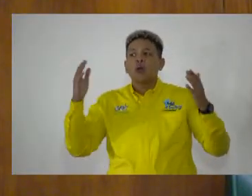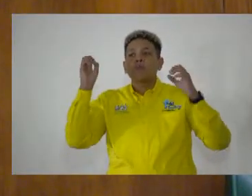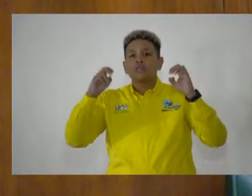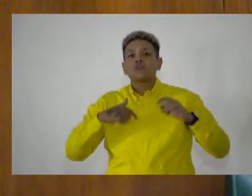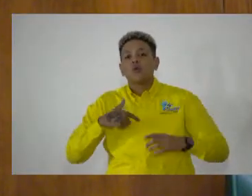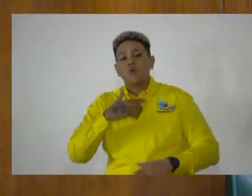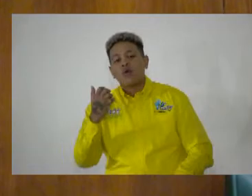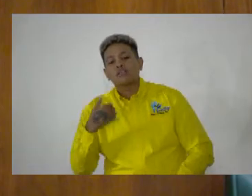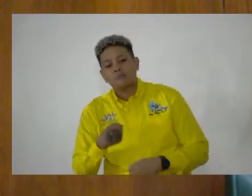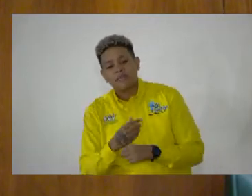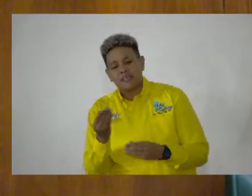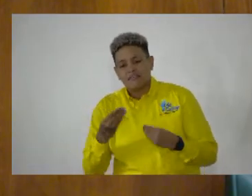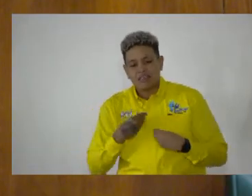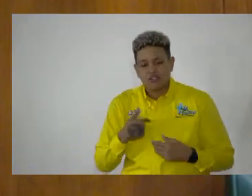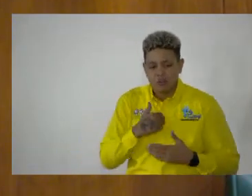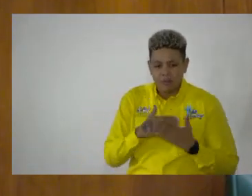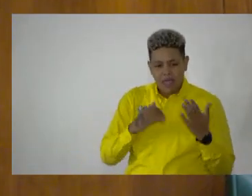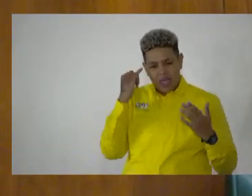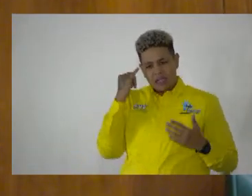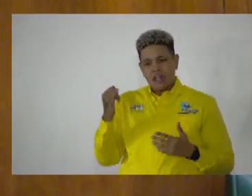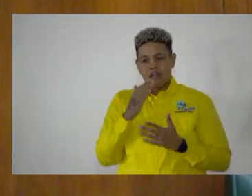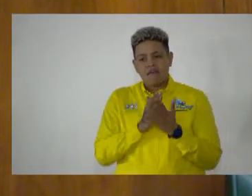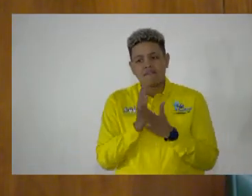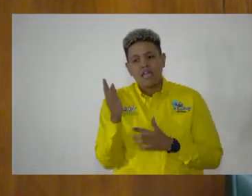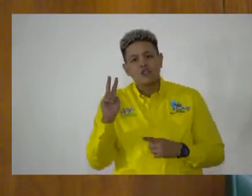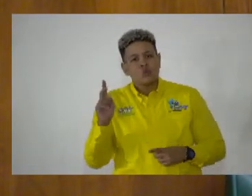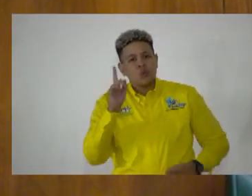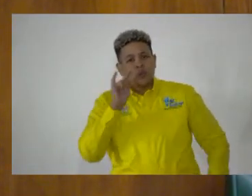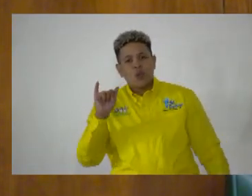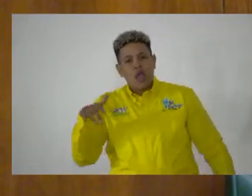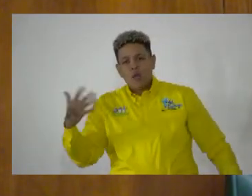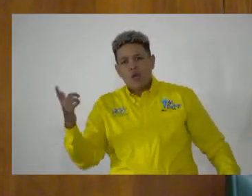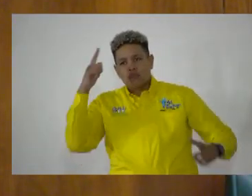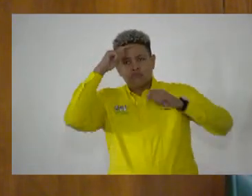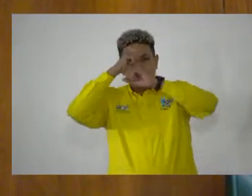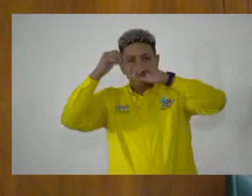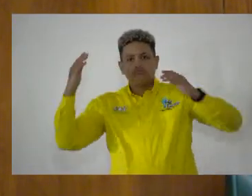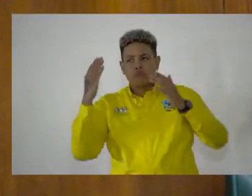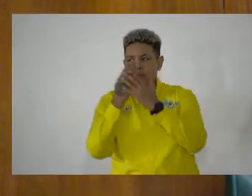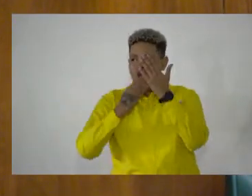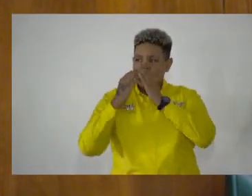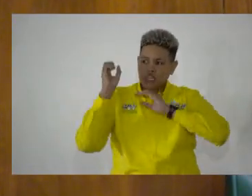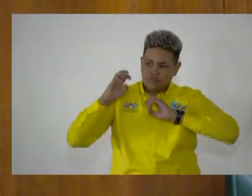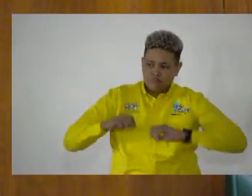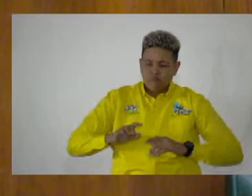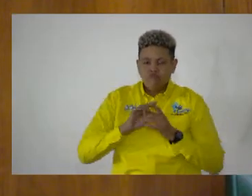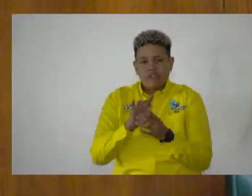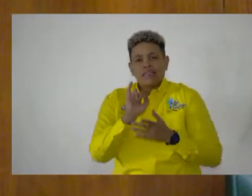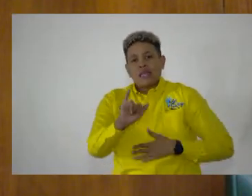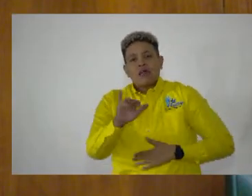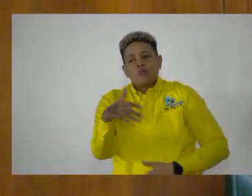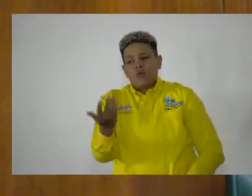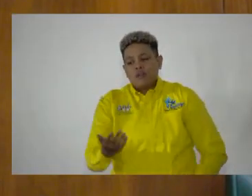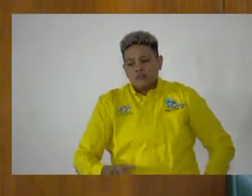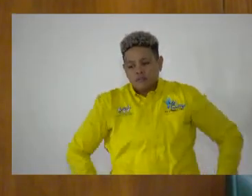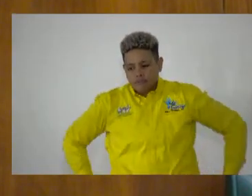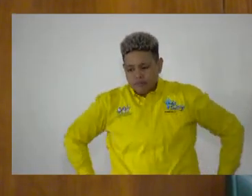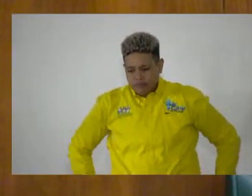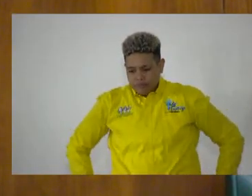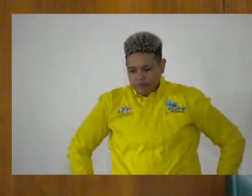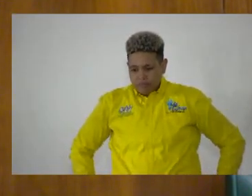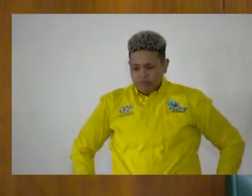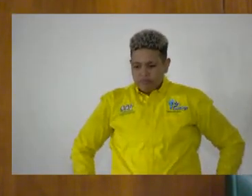make. So perhaps if you give us some idea as to what the budget will be like